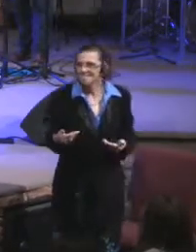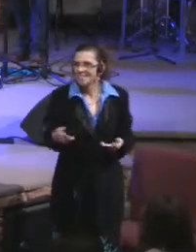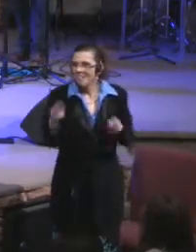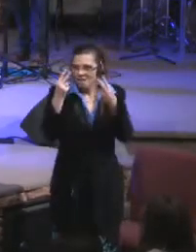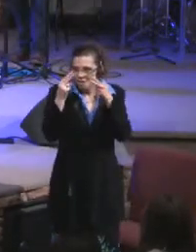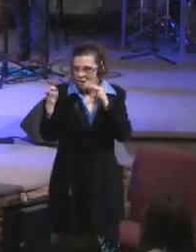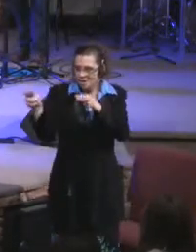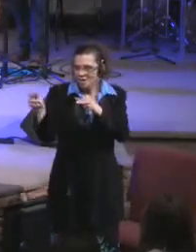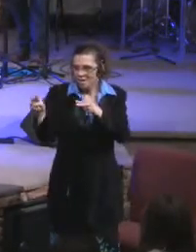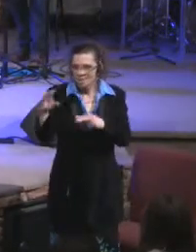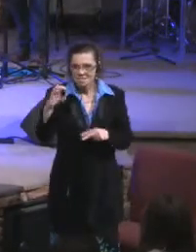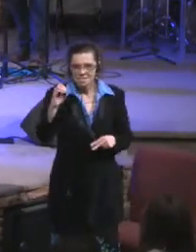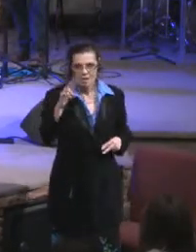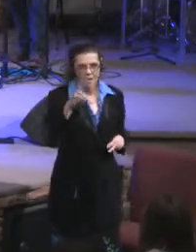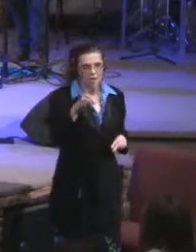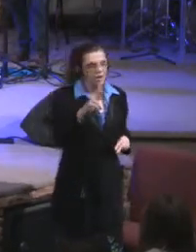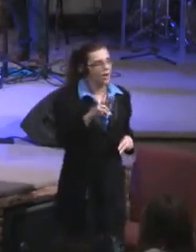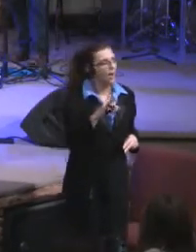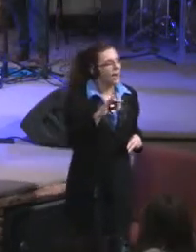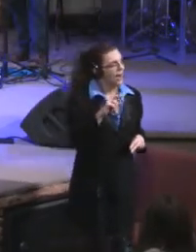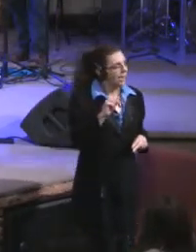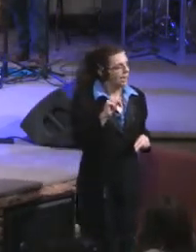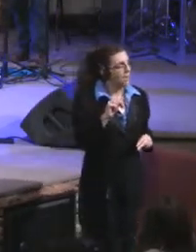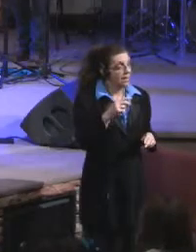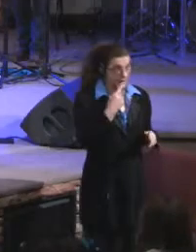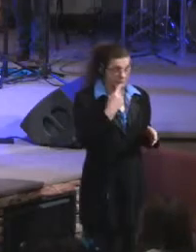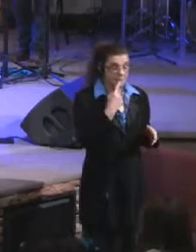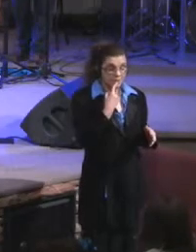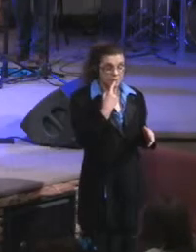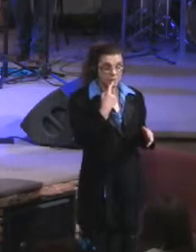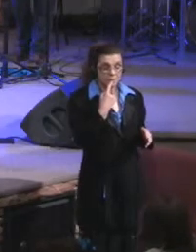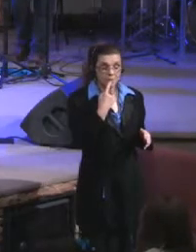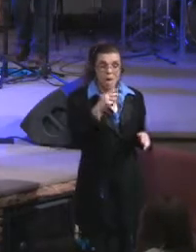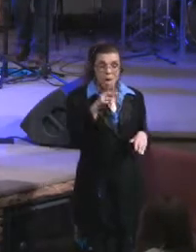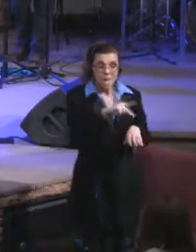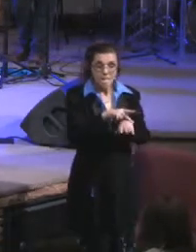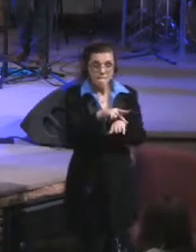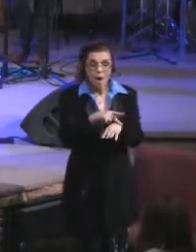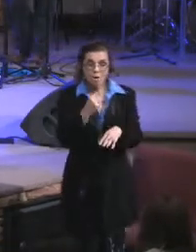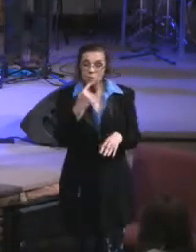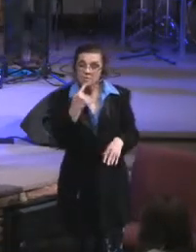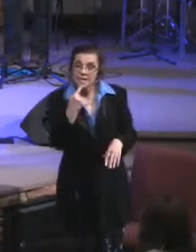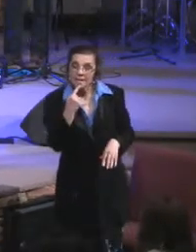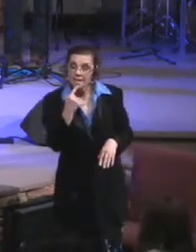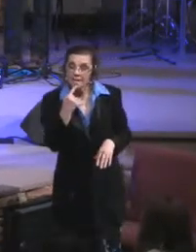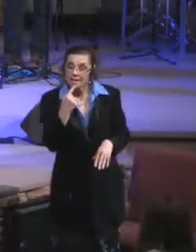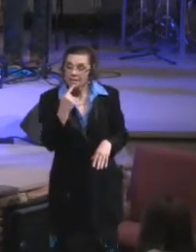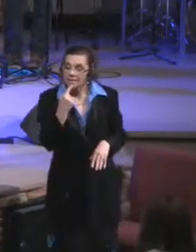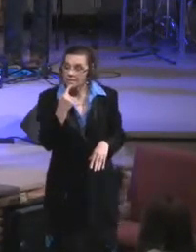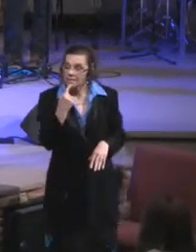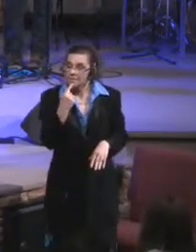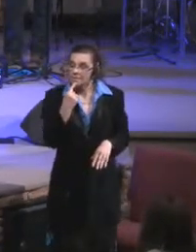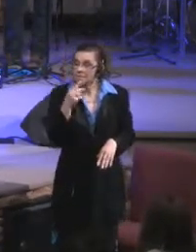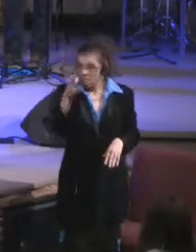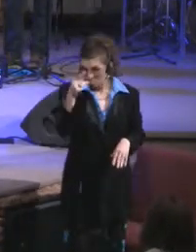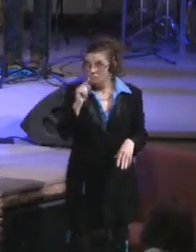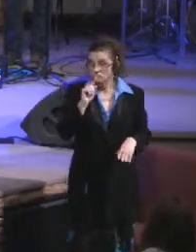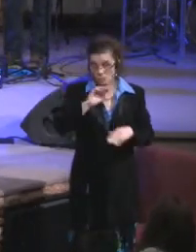look at 1 Corinthians chapter 10, and this is what it's going to tell you. Paul's going to tell you that what they did, he's talking about our